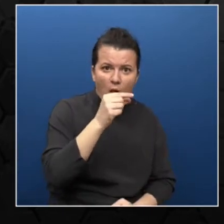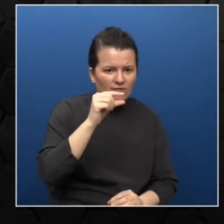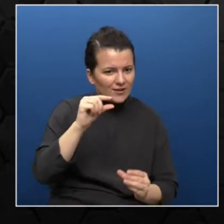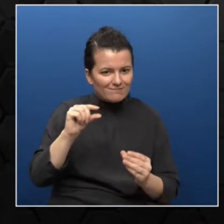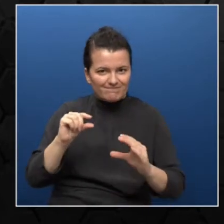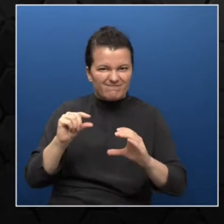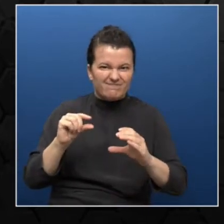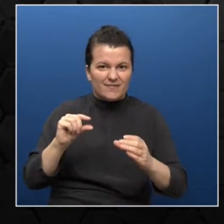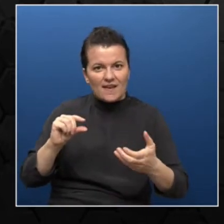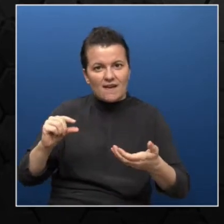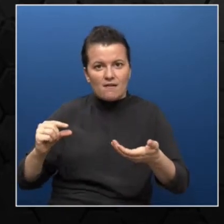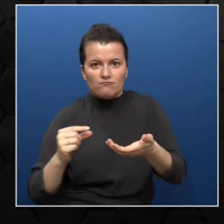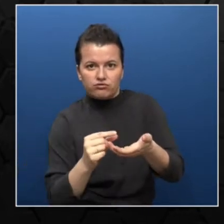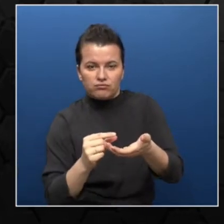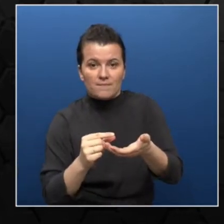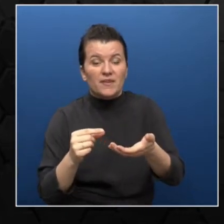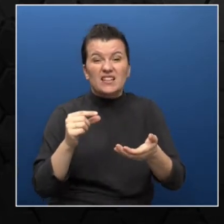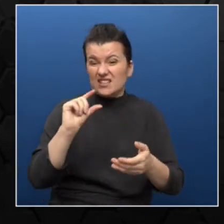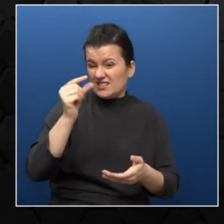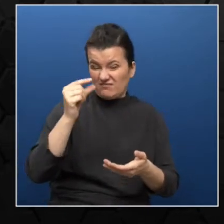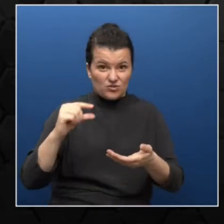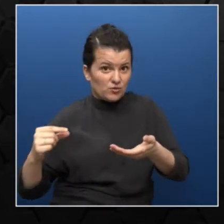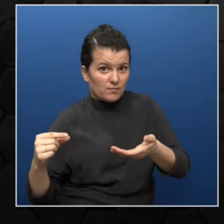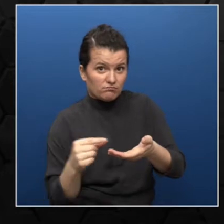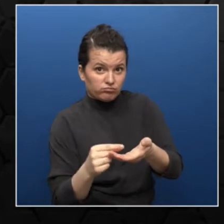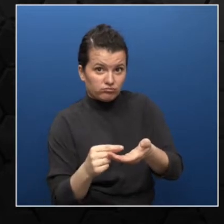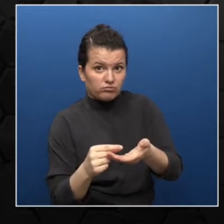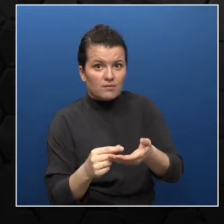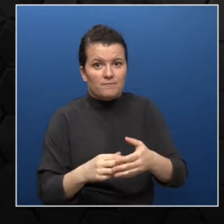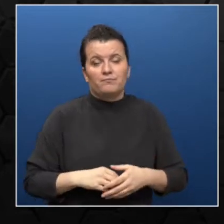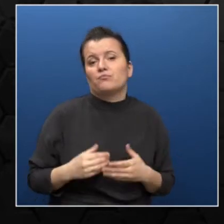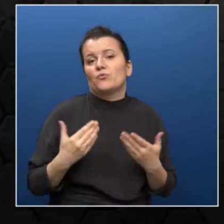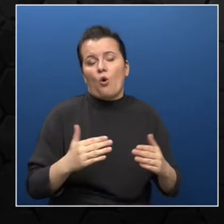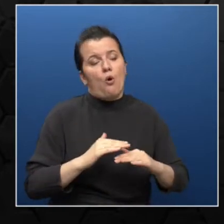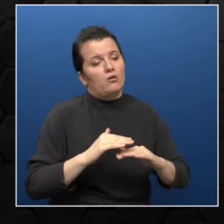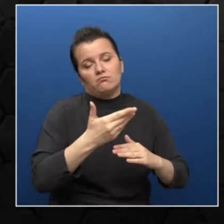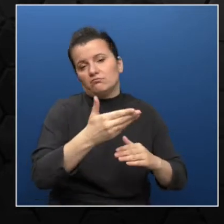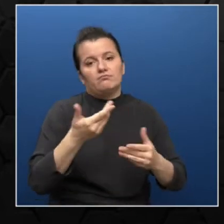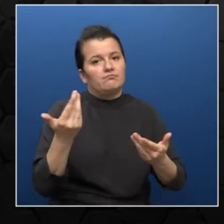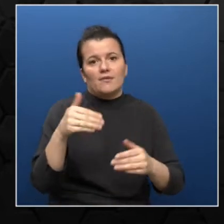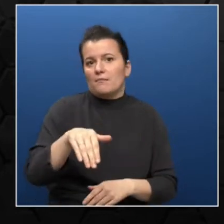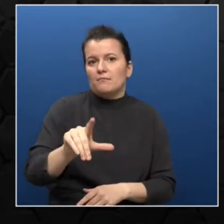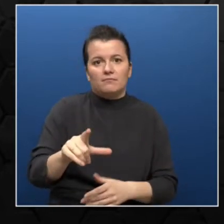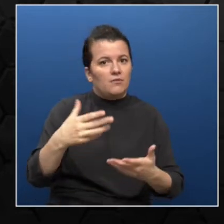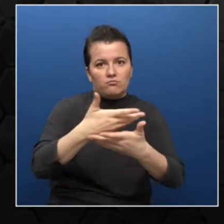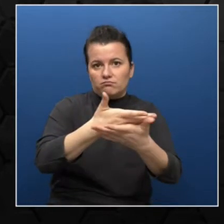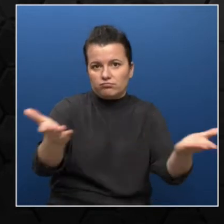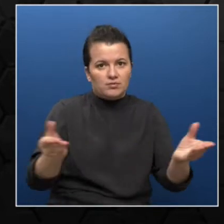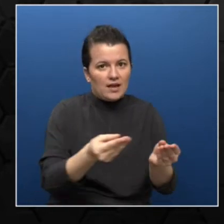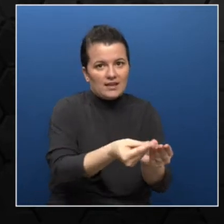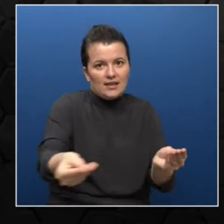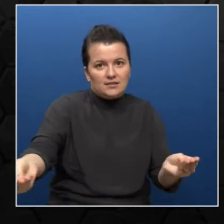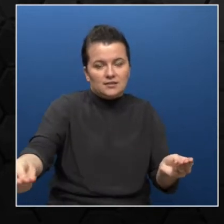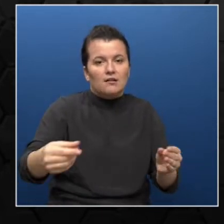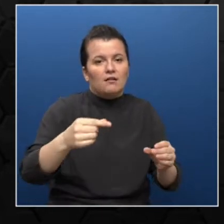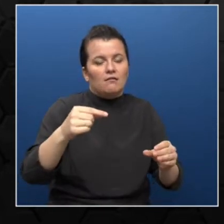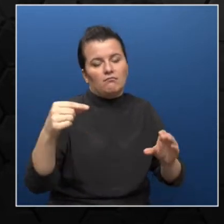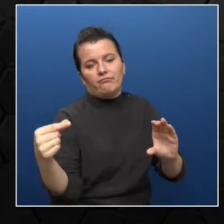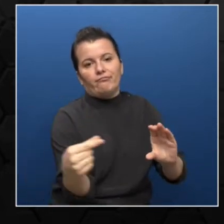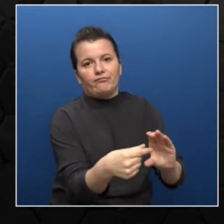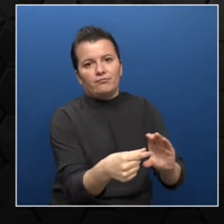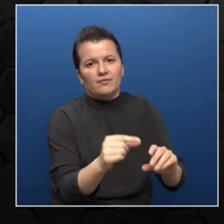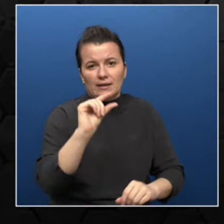focused microchip, the applications of such applications were able to be employed on smartphones.